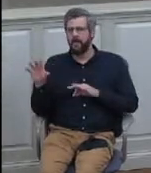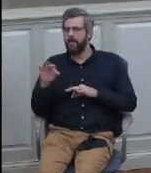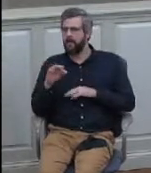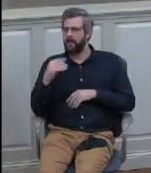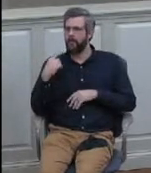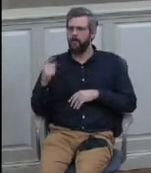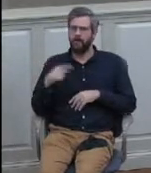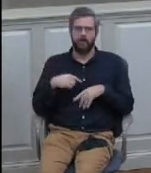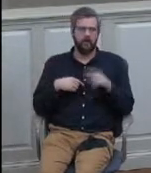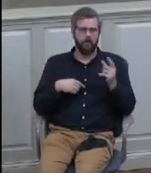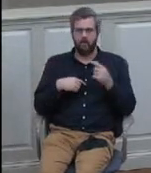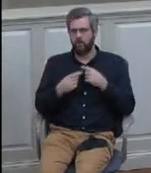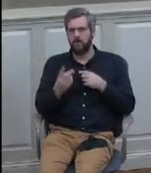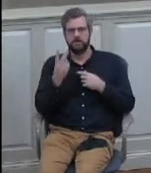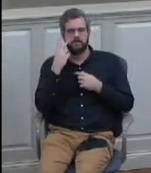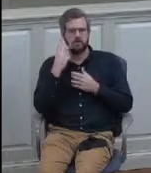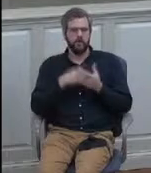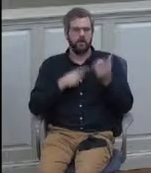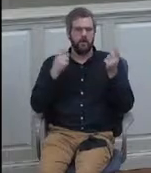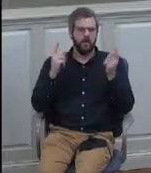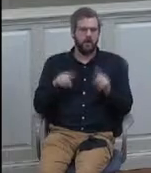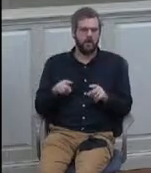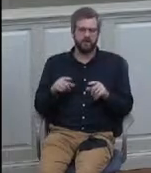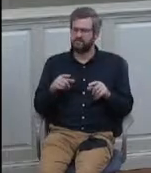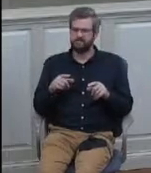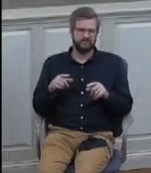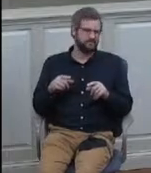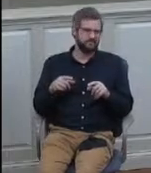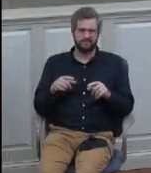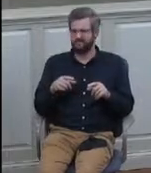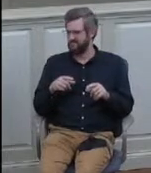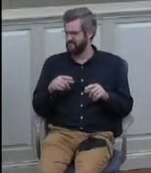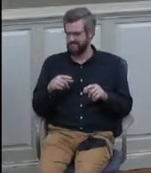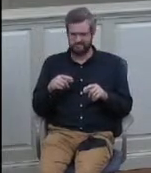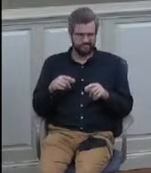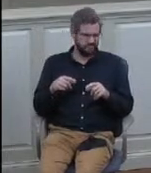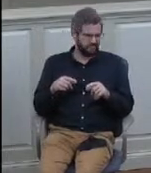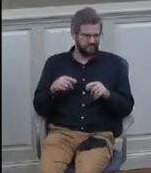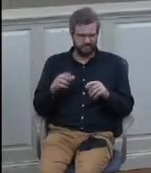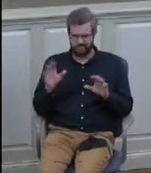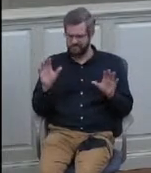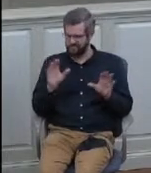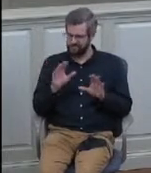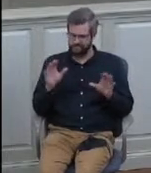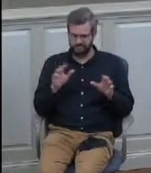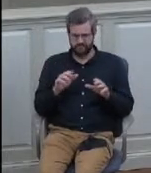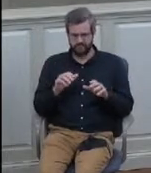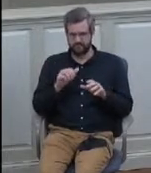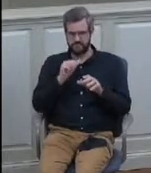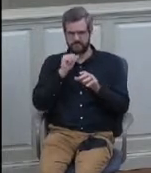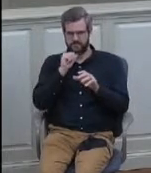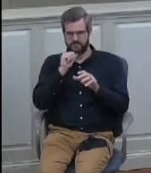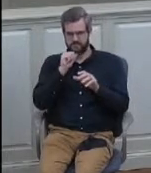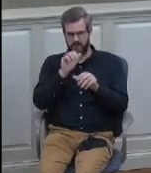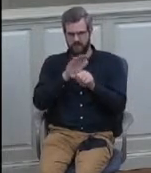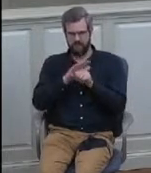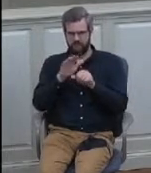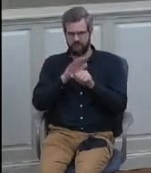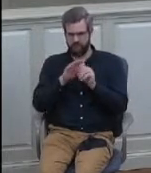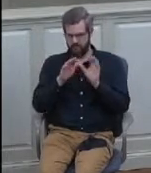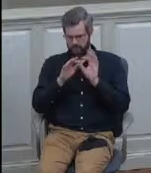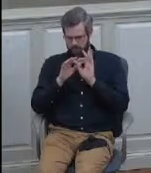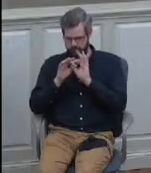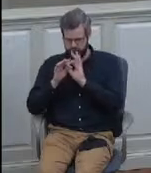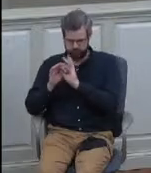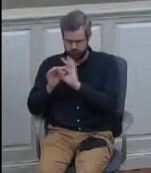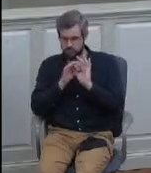doing these things and seeing what happens, because it doesn't get you, there's not enough of that, of the whole to, like, you